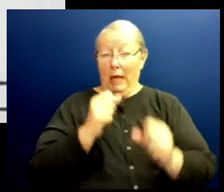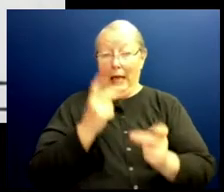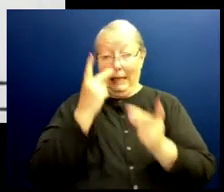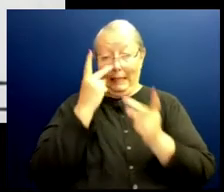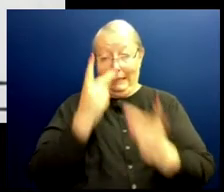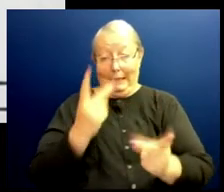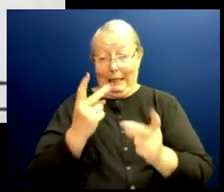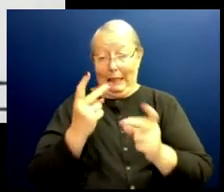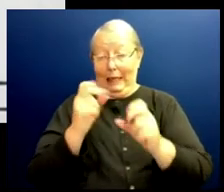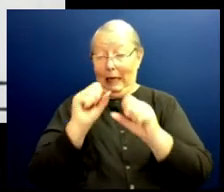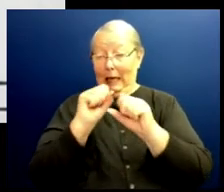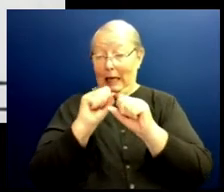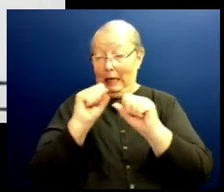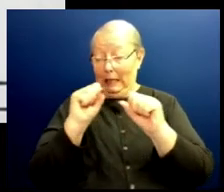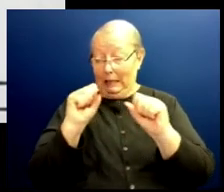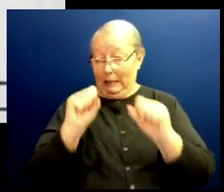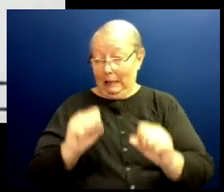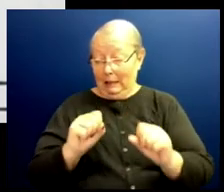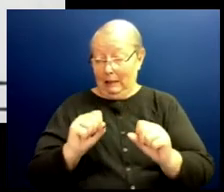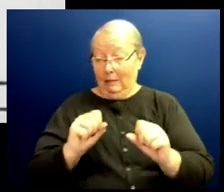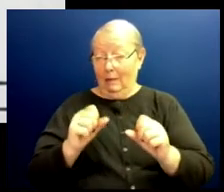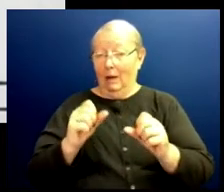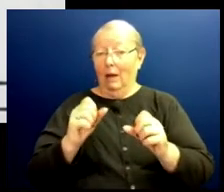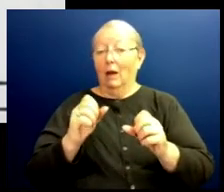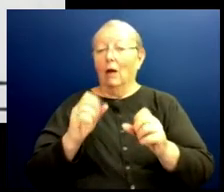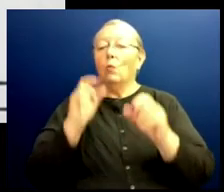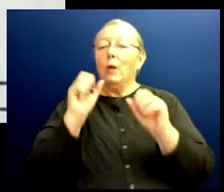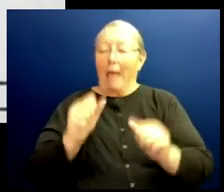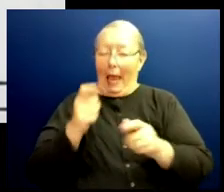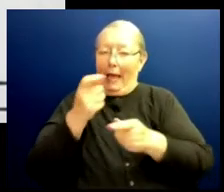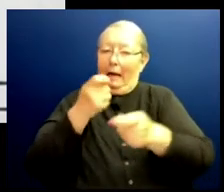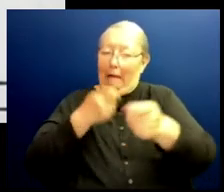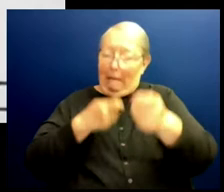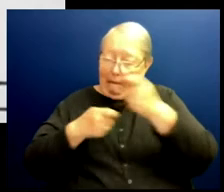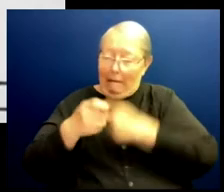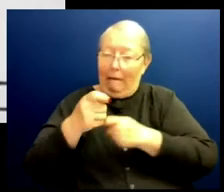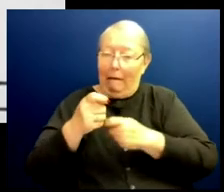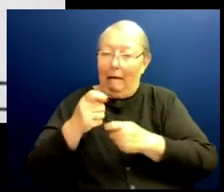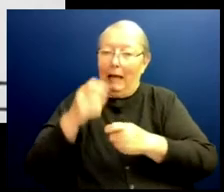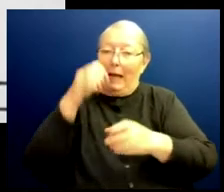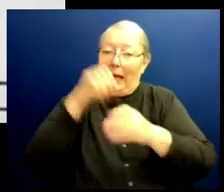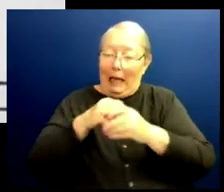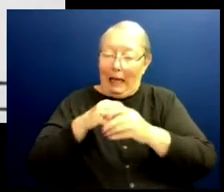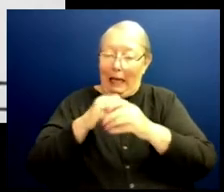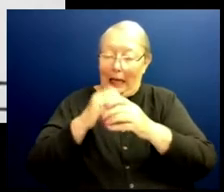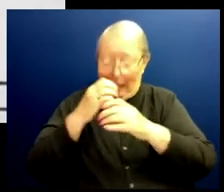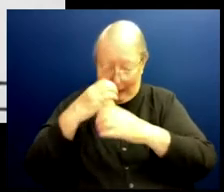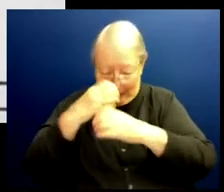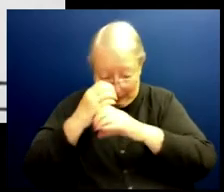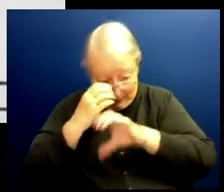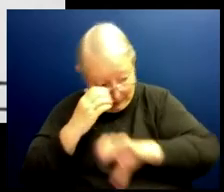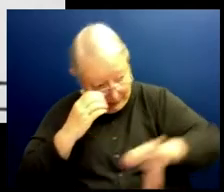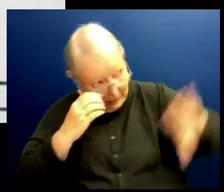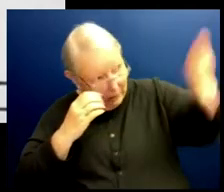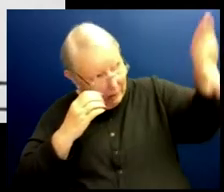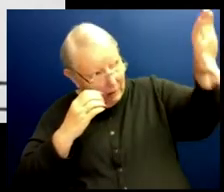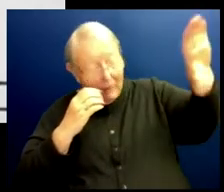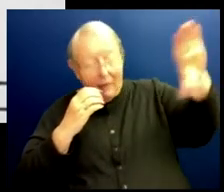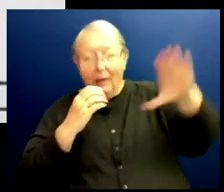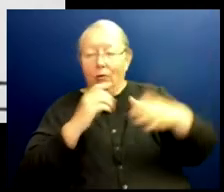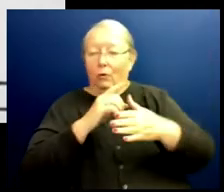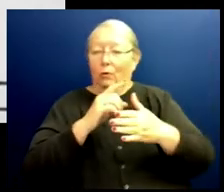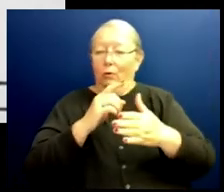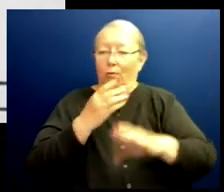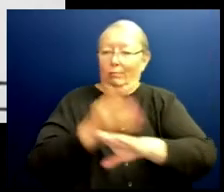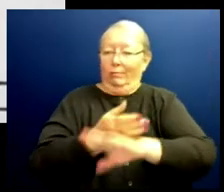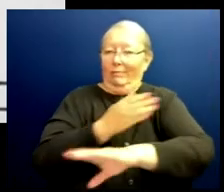of corrective optics that could be placed in the telescope to correct the spherical aberration. And so